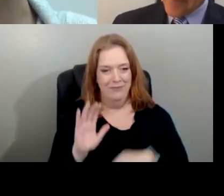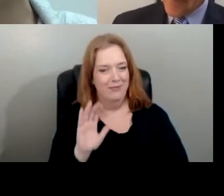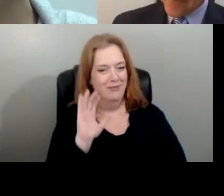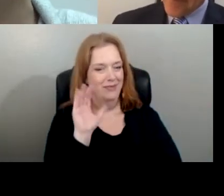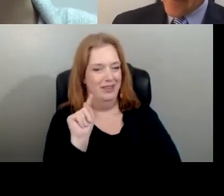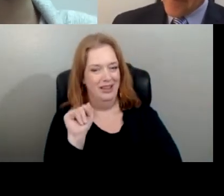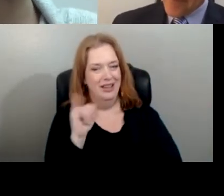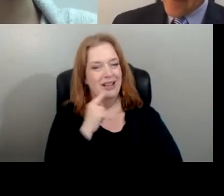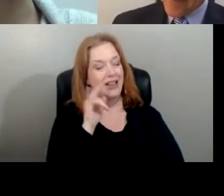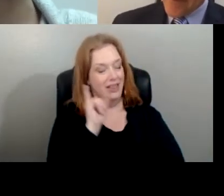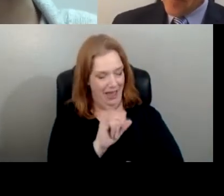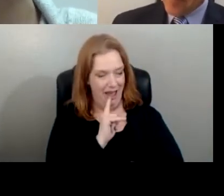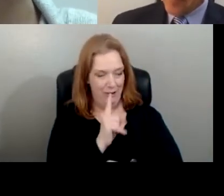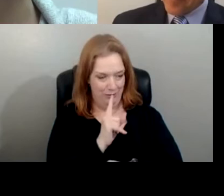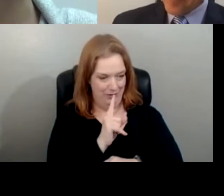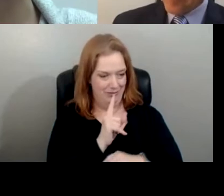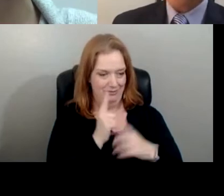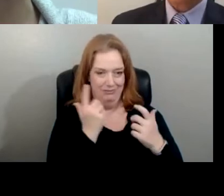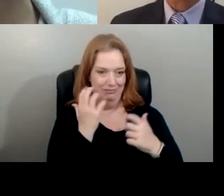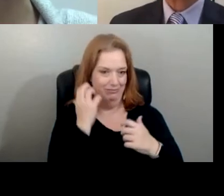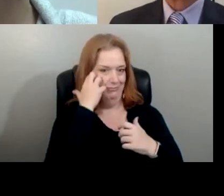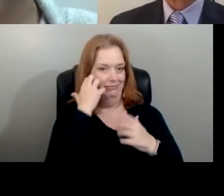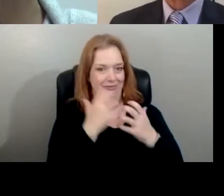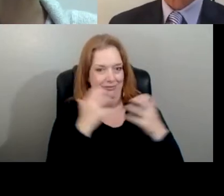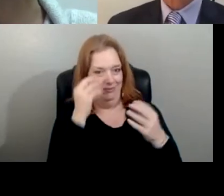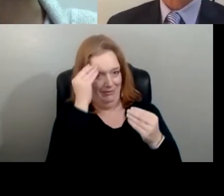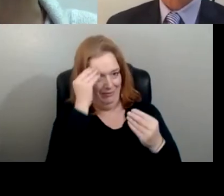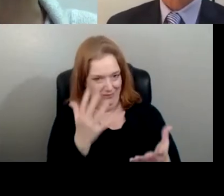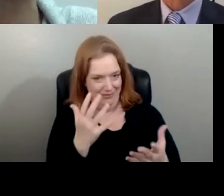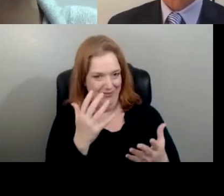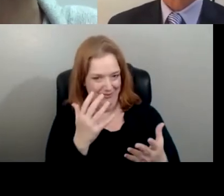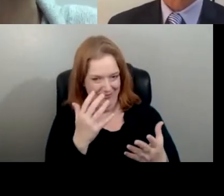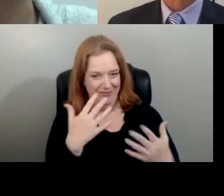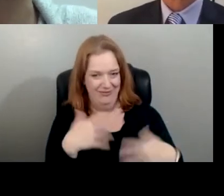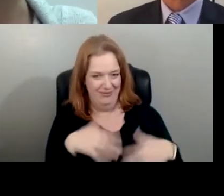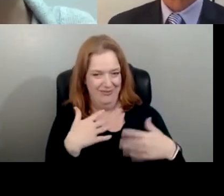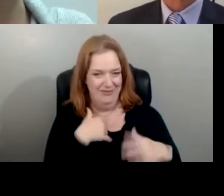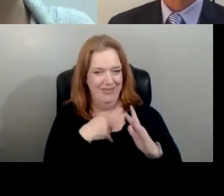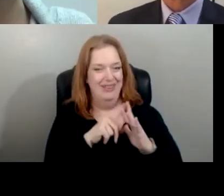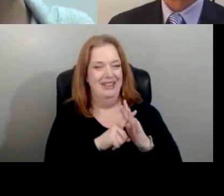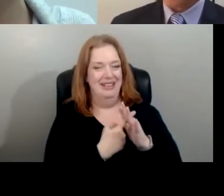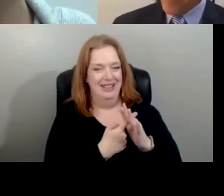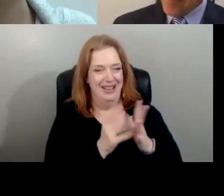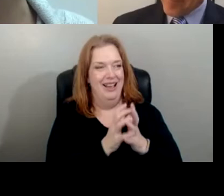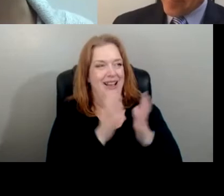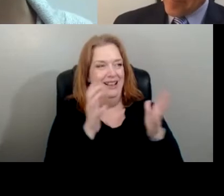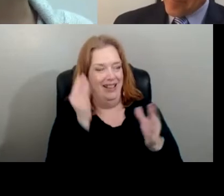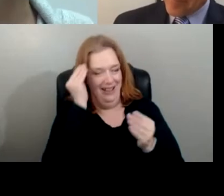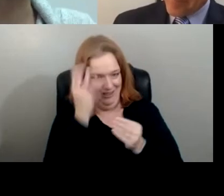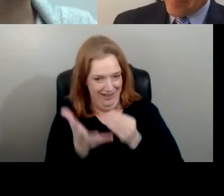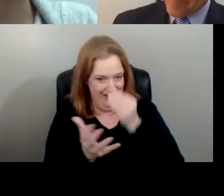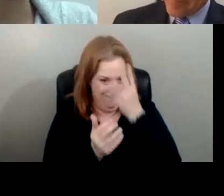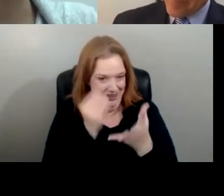Chantel. So thank you. Like that answers the question. Like we started this knowing a lot of information, right? There's a lot of